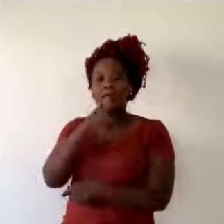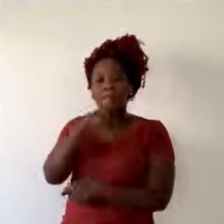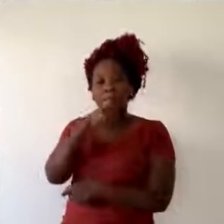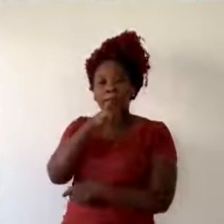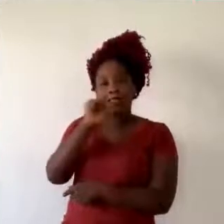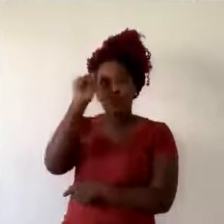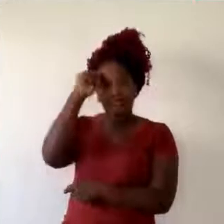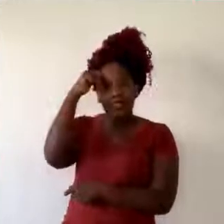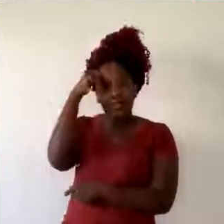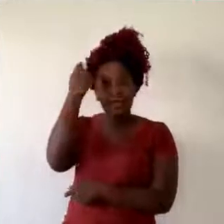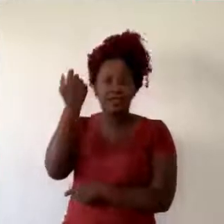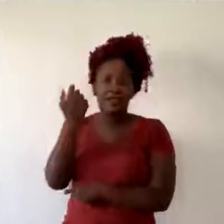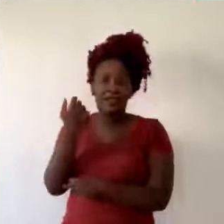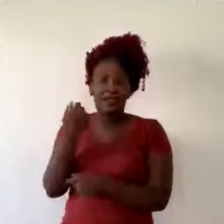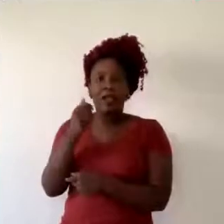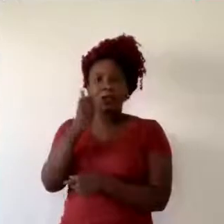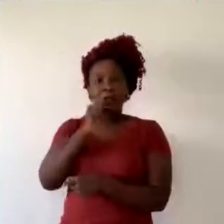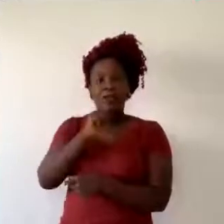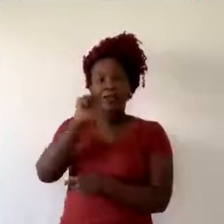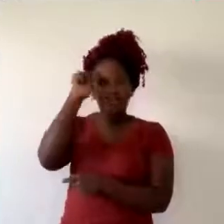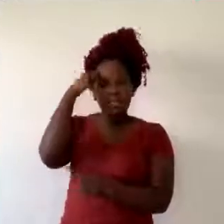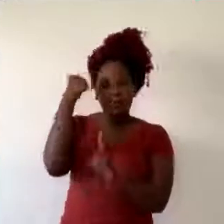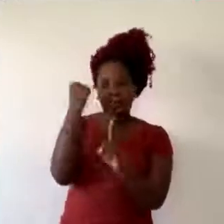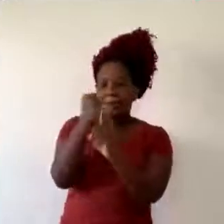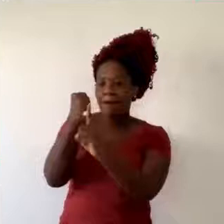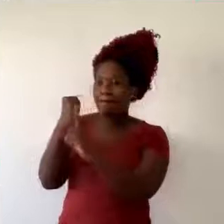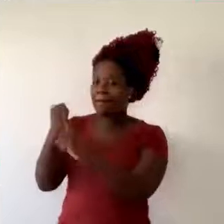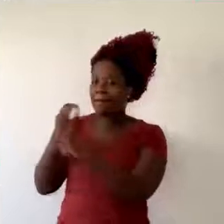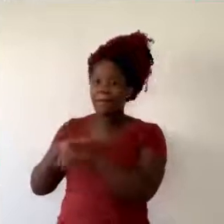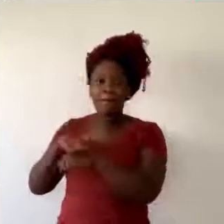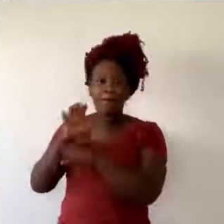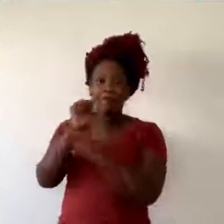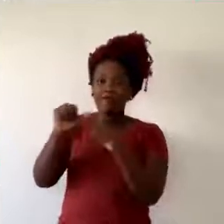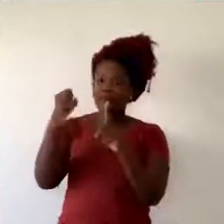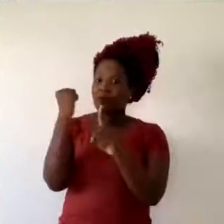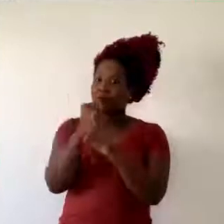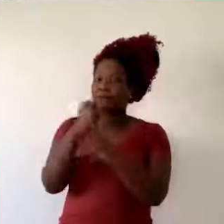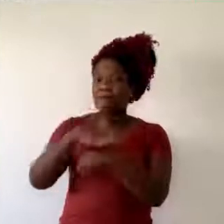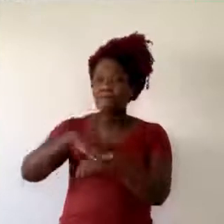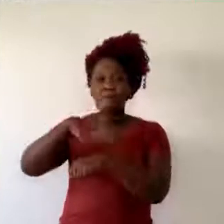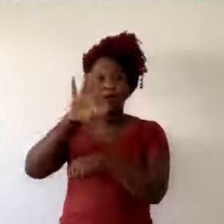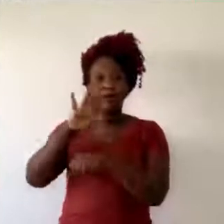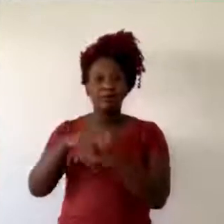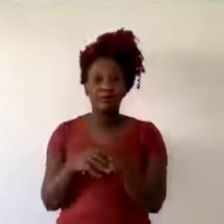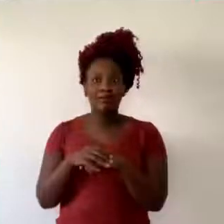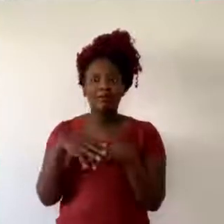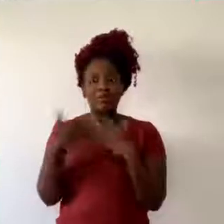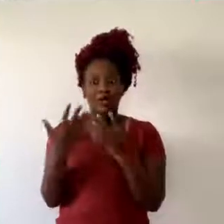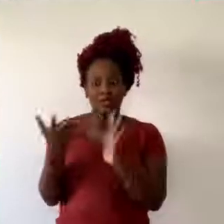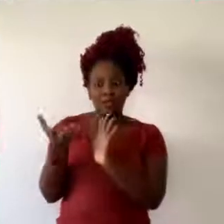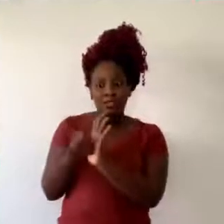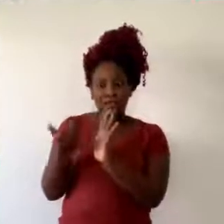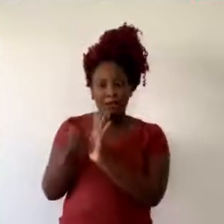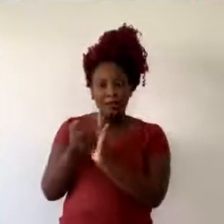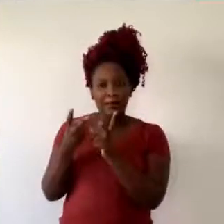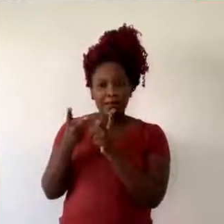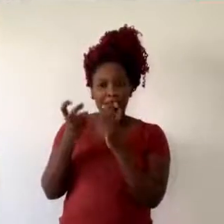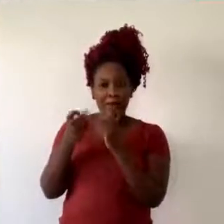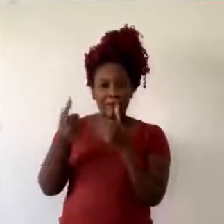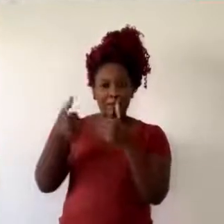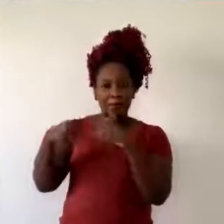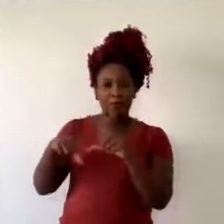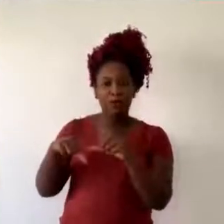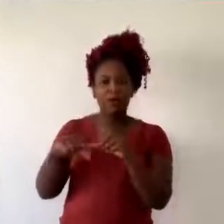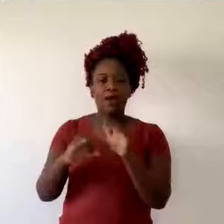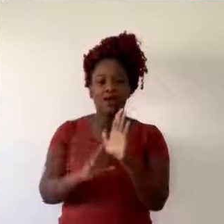The majority of the women who are female household leaders are black women. The